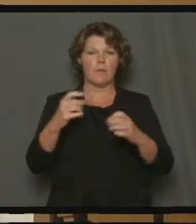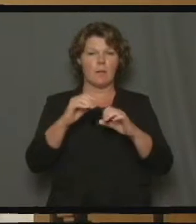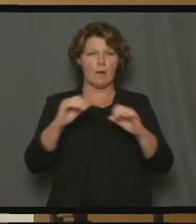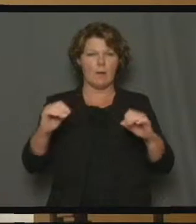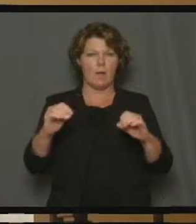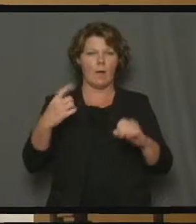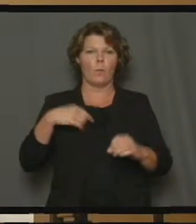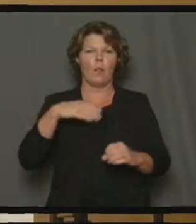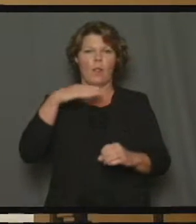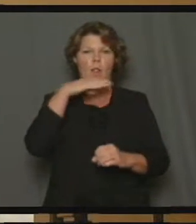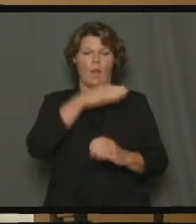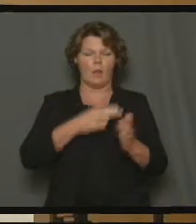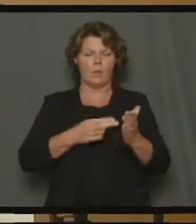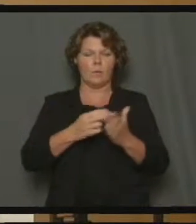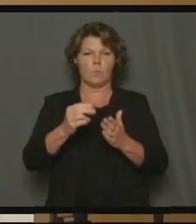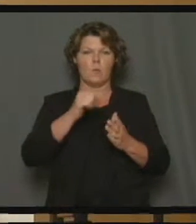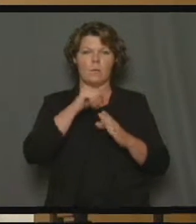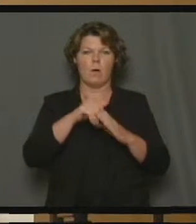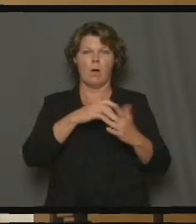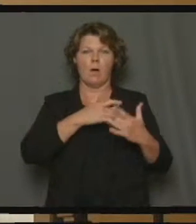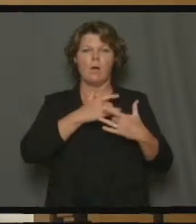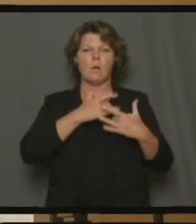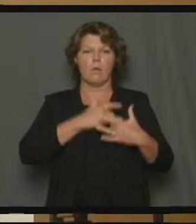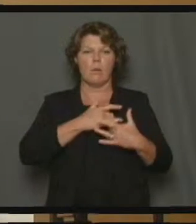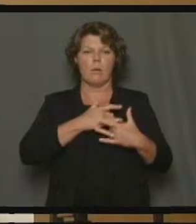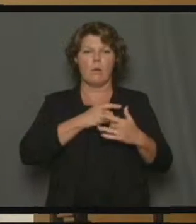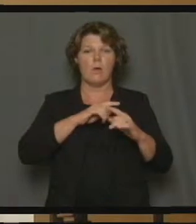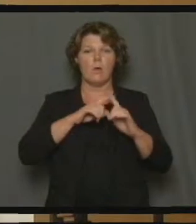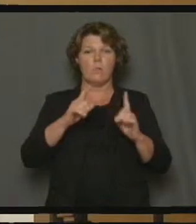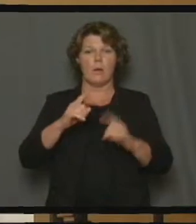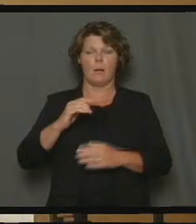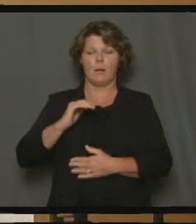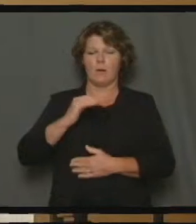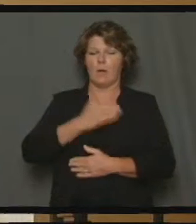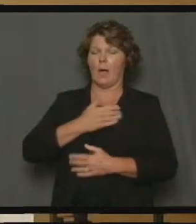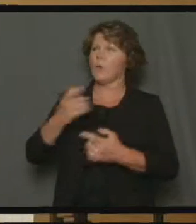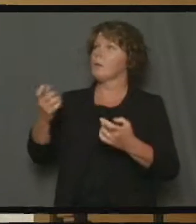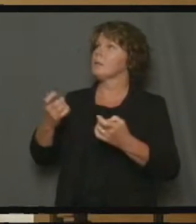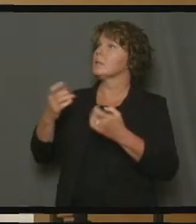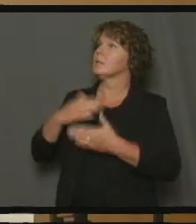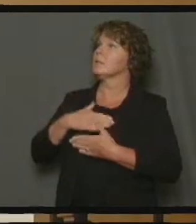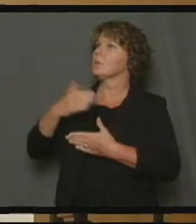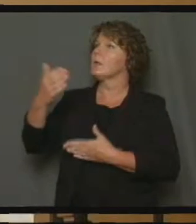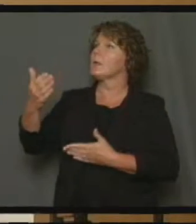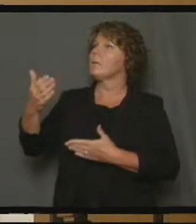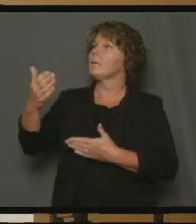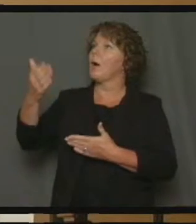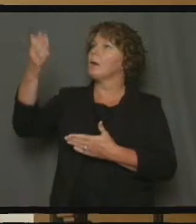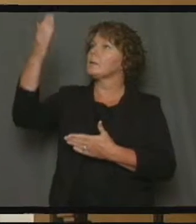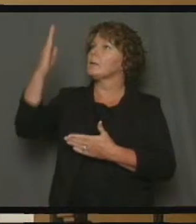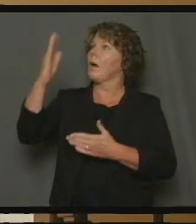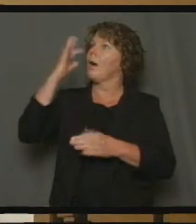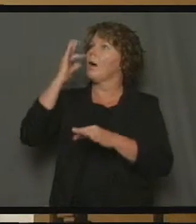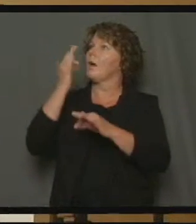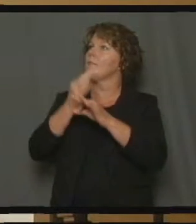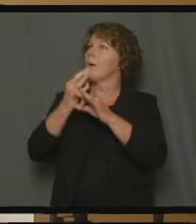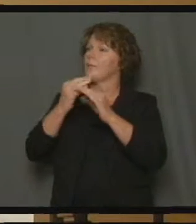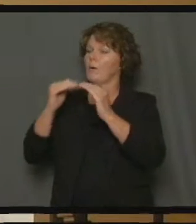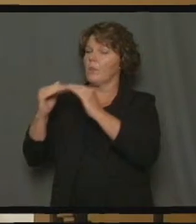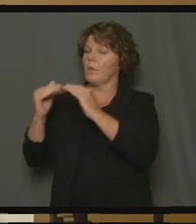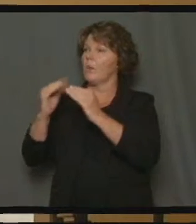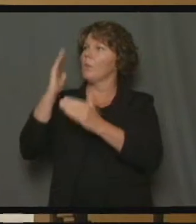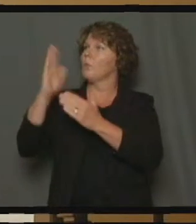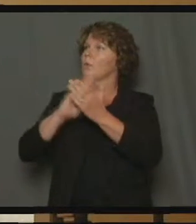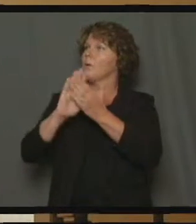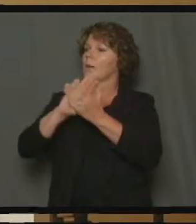sin, we deceive ourselves, and the truth is not in us. But if we confess our sins, God, who is faithful and